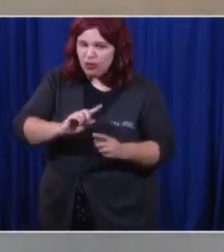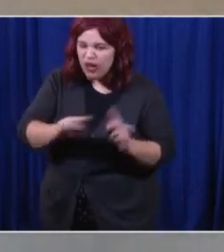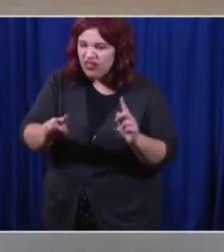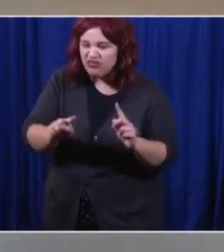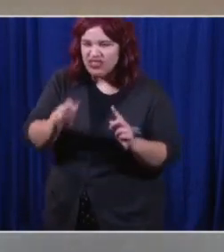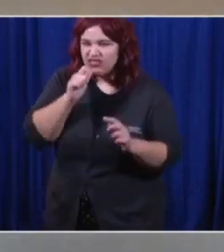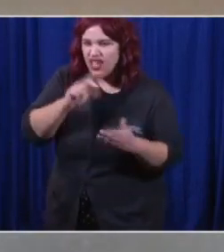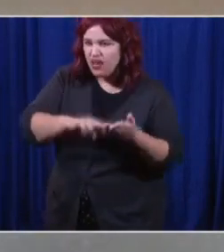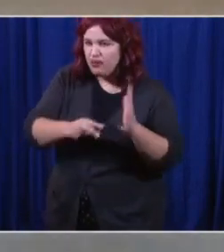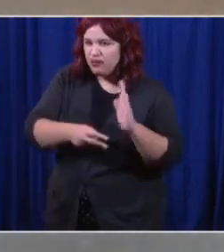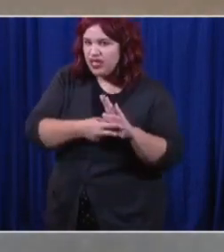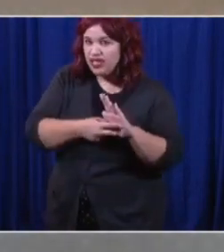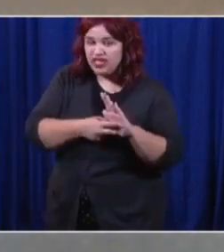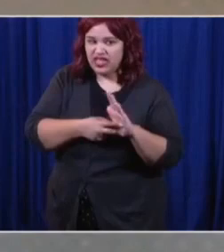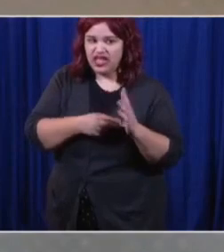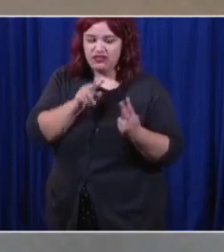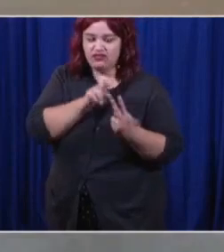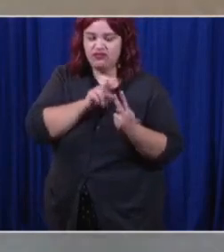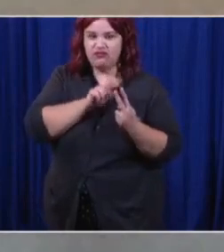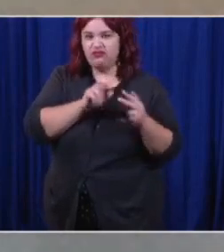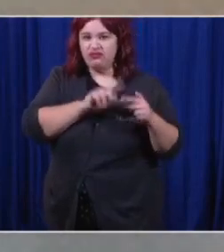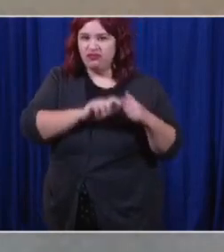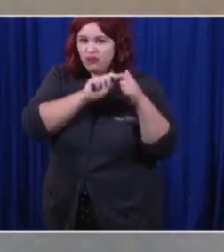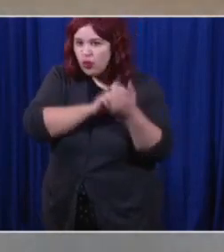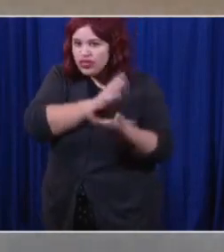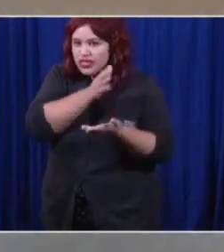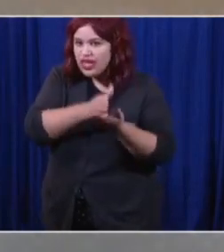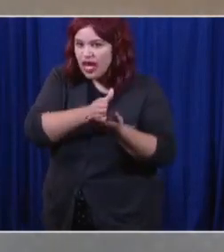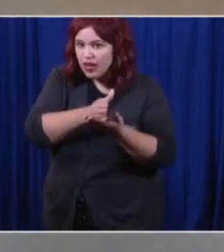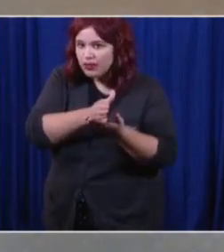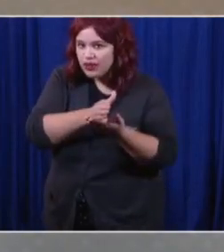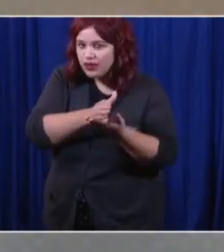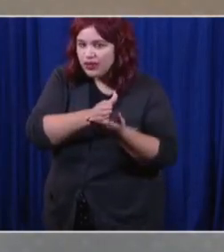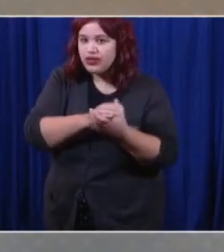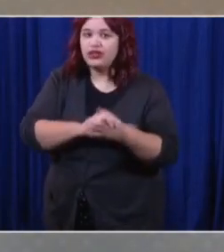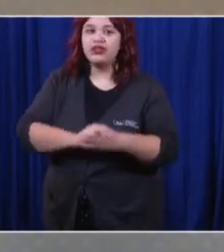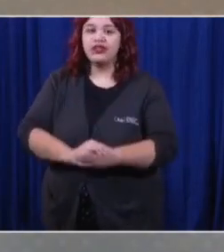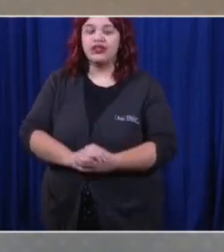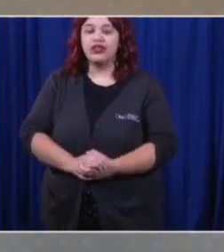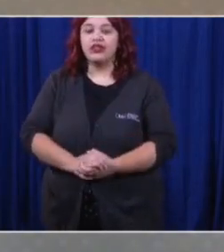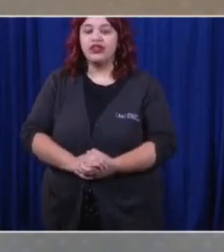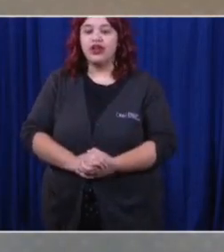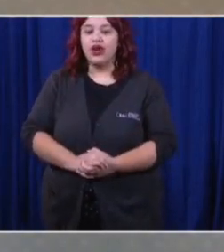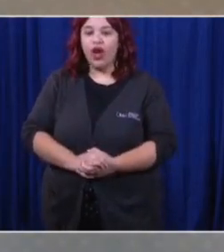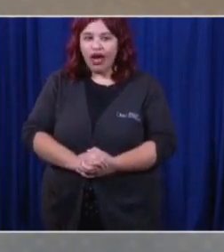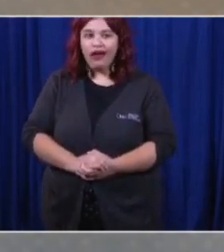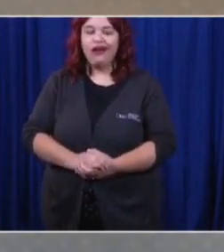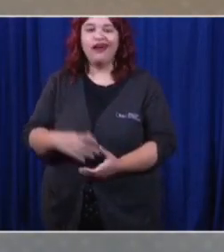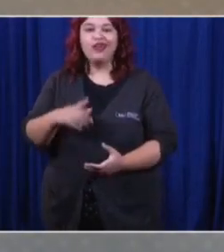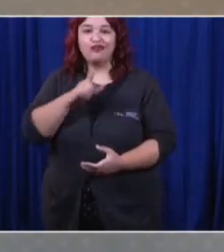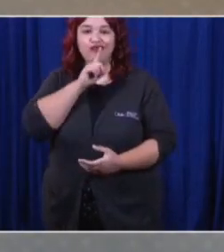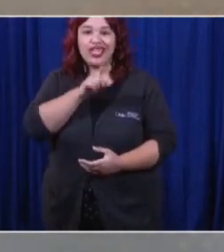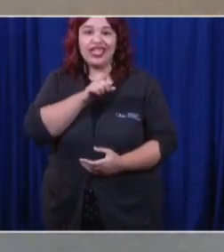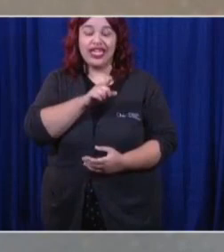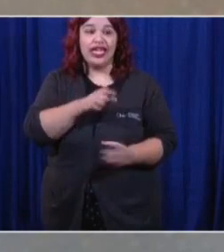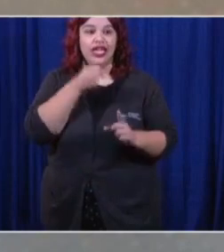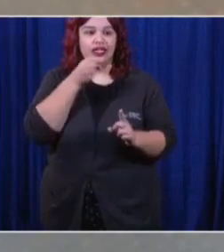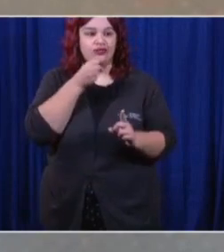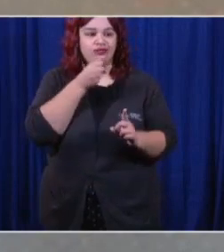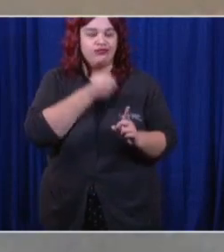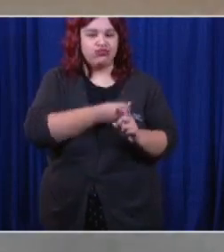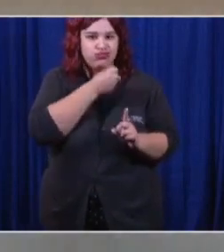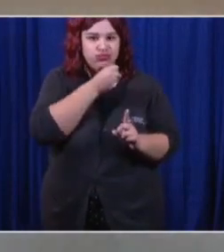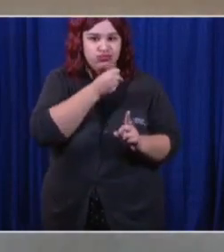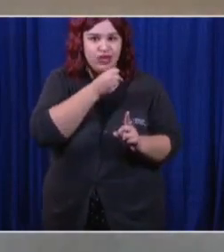their emergency conditions because they had the emergency 2 or 3 weeks before actually coming into the hospital. So fortunately, we see that